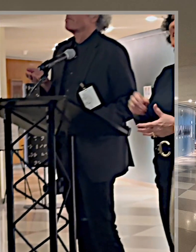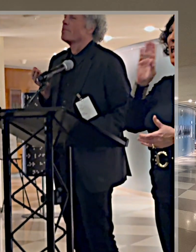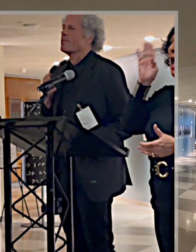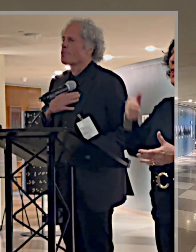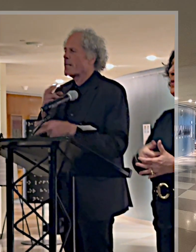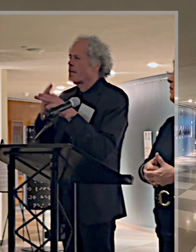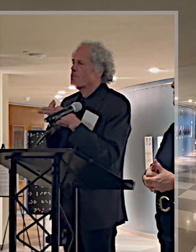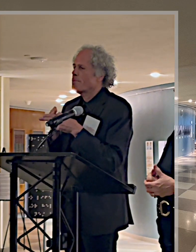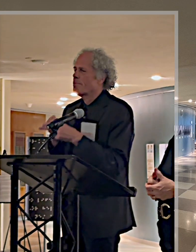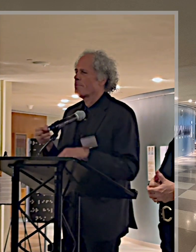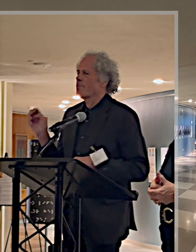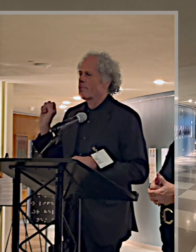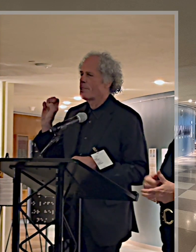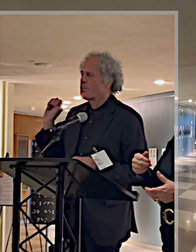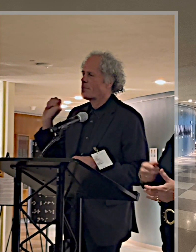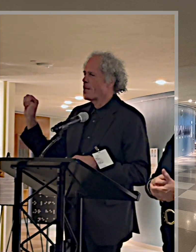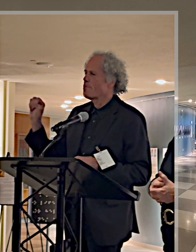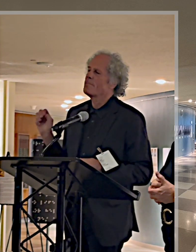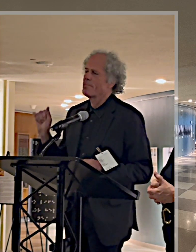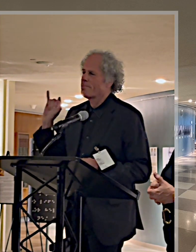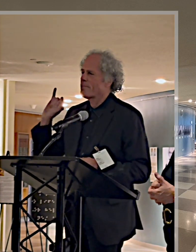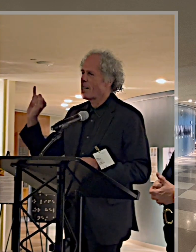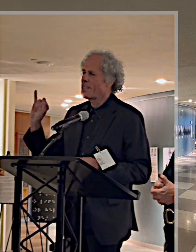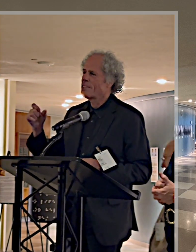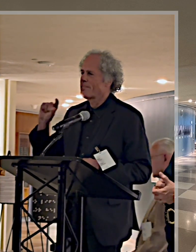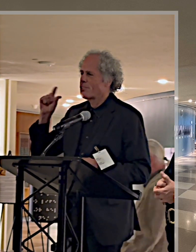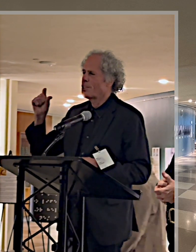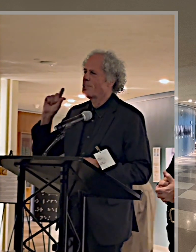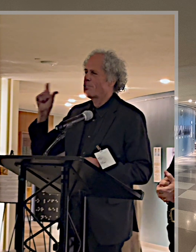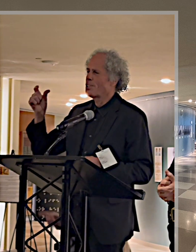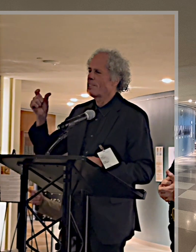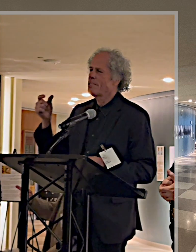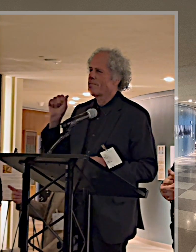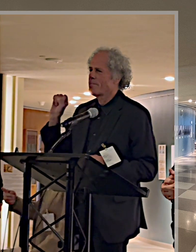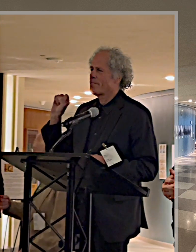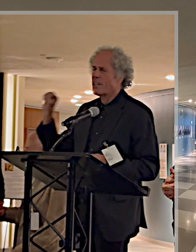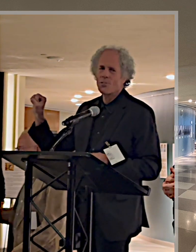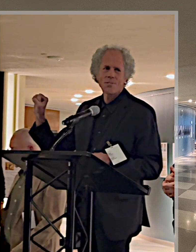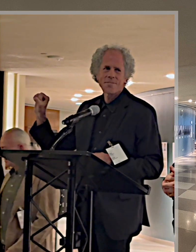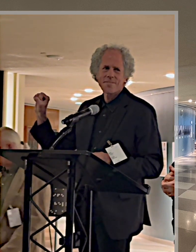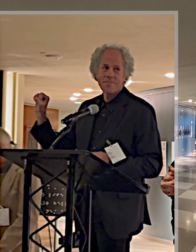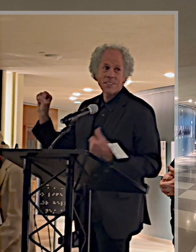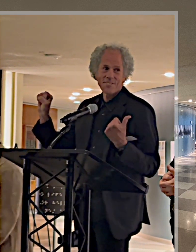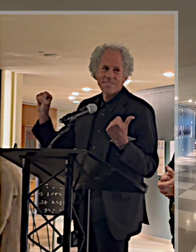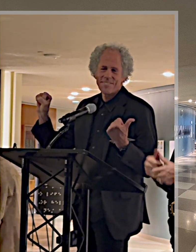Hello, my name is M I G G S.